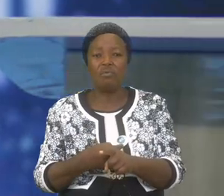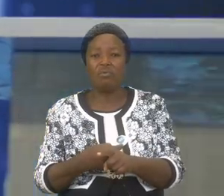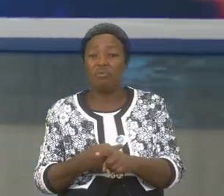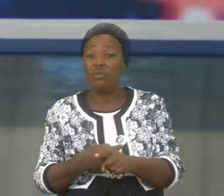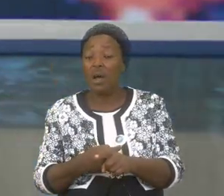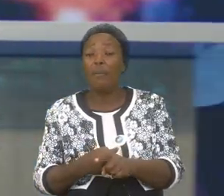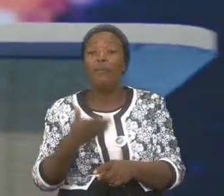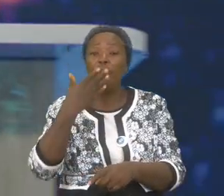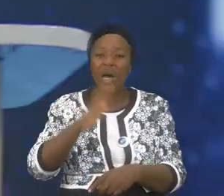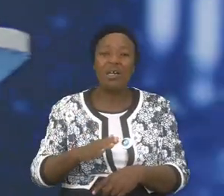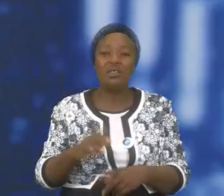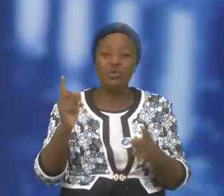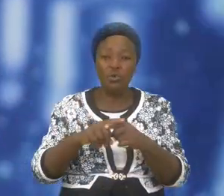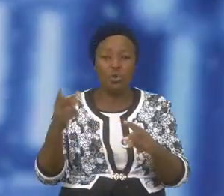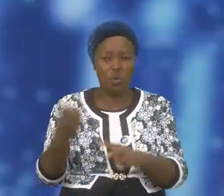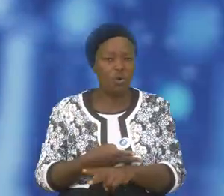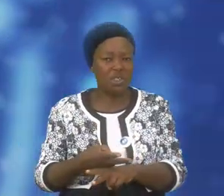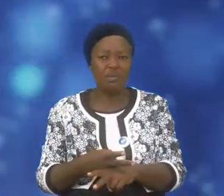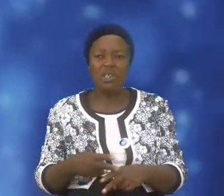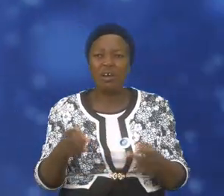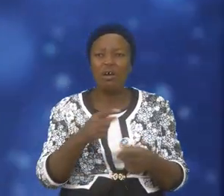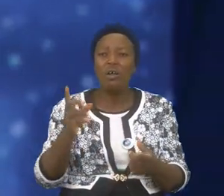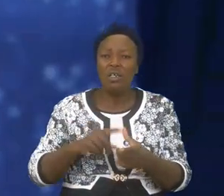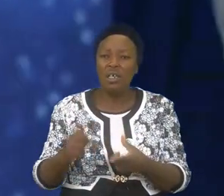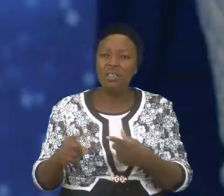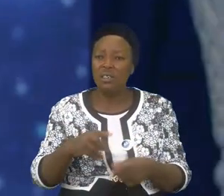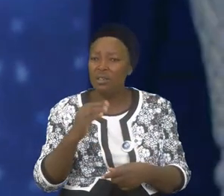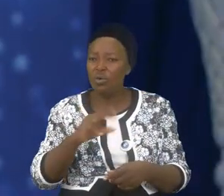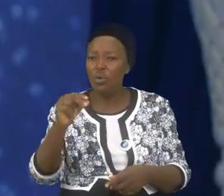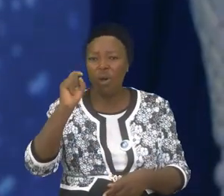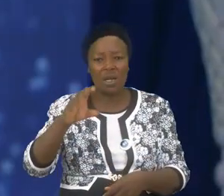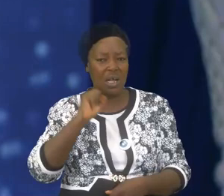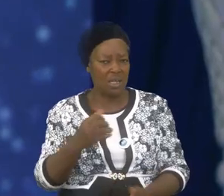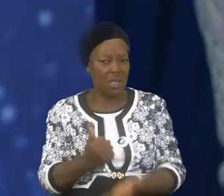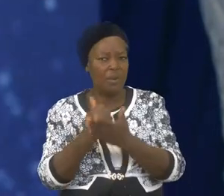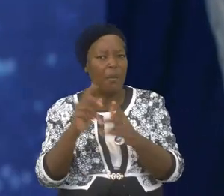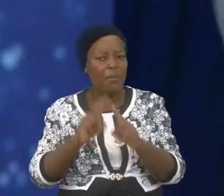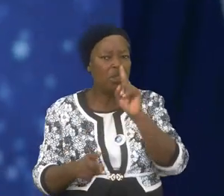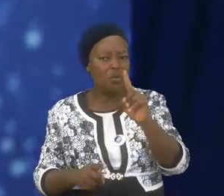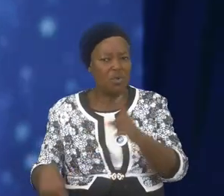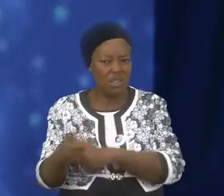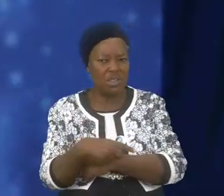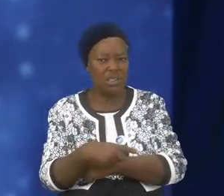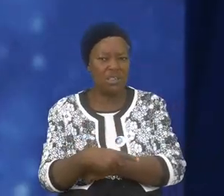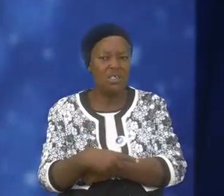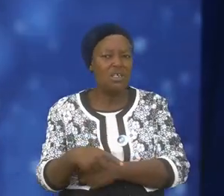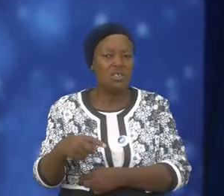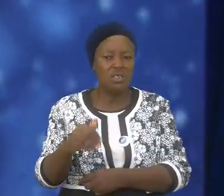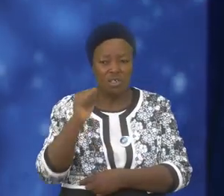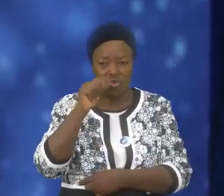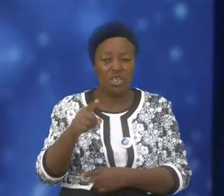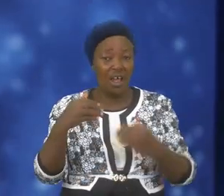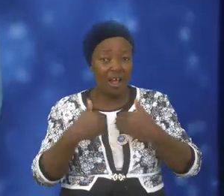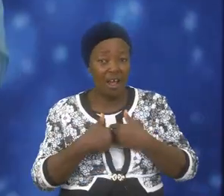one day she heard of Jesus, like Nebuchadnezzar. One day he heard